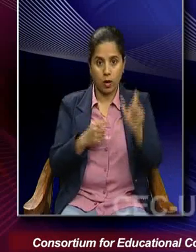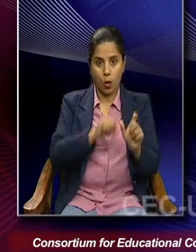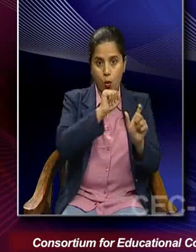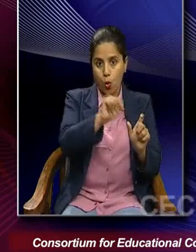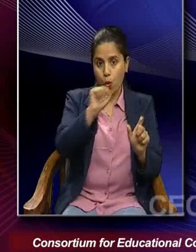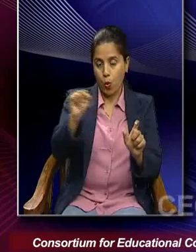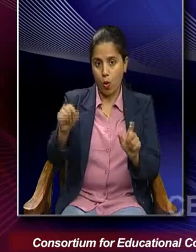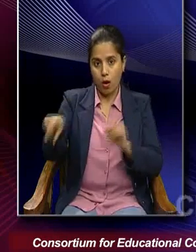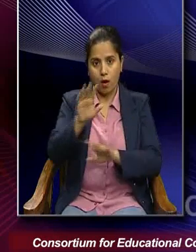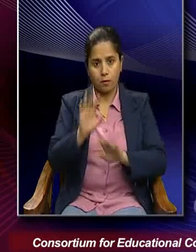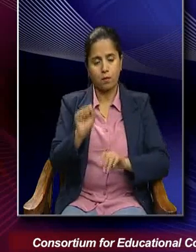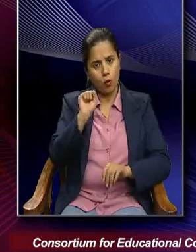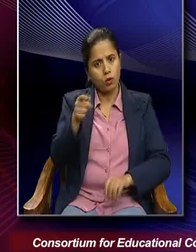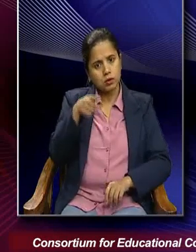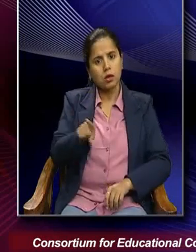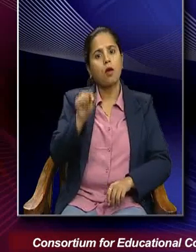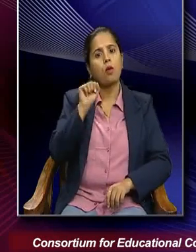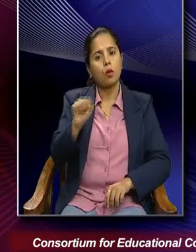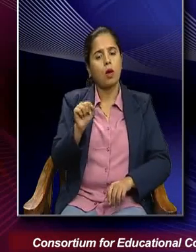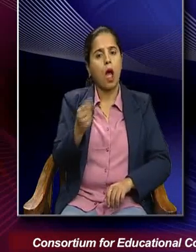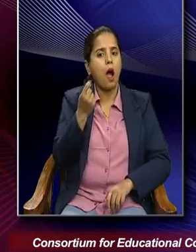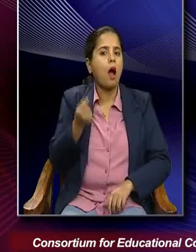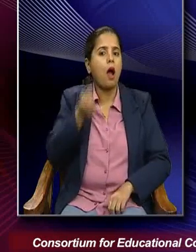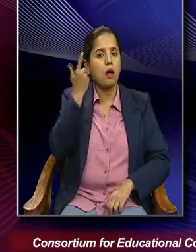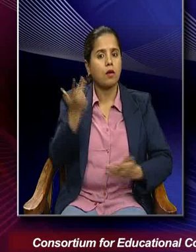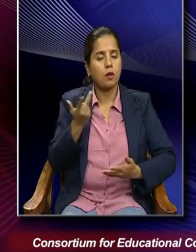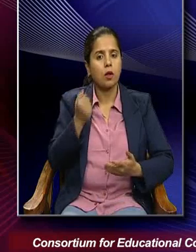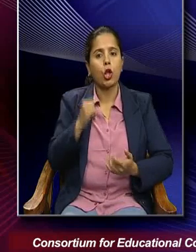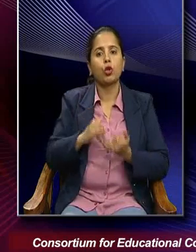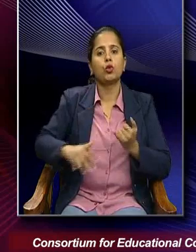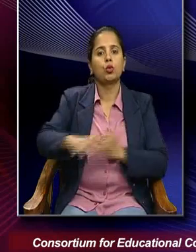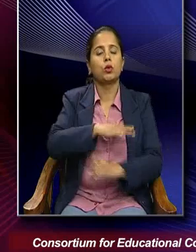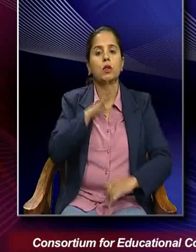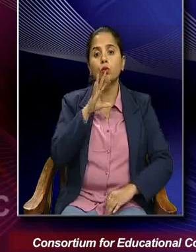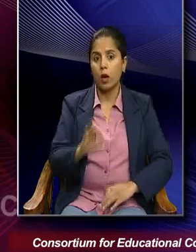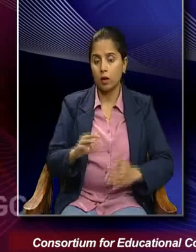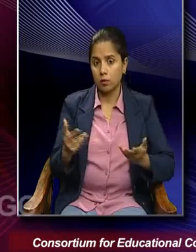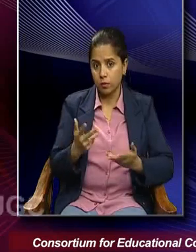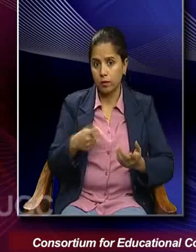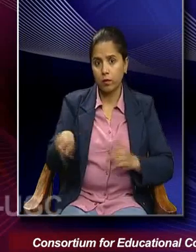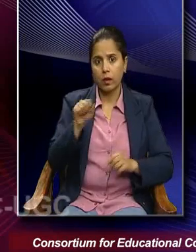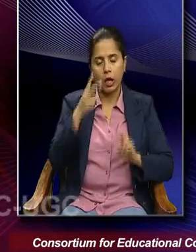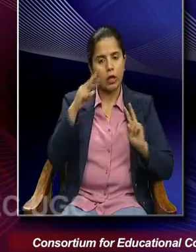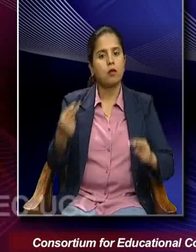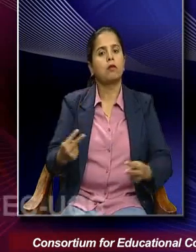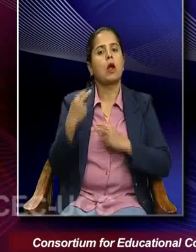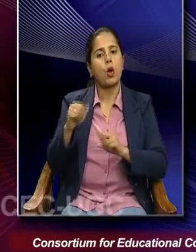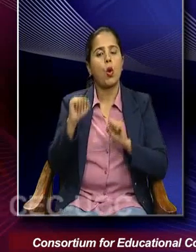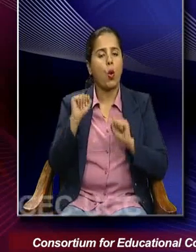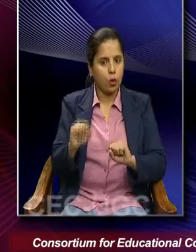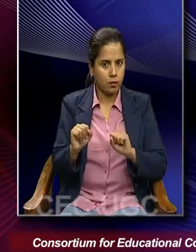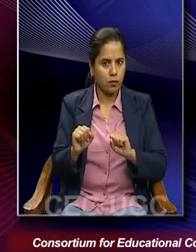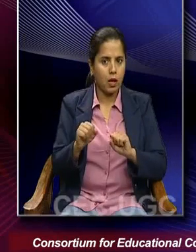individual, according to his or her understanding of social reality, will reflect on